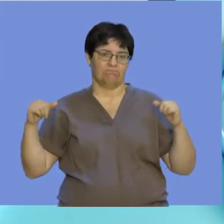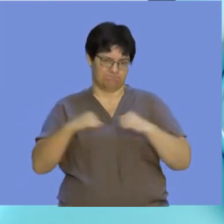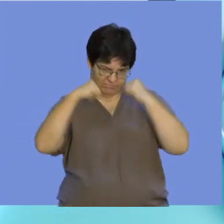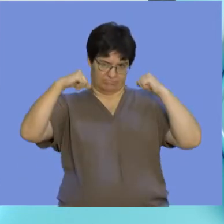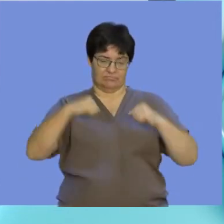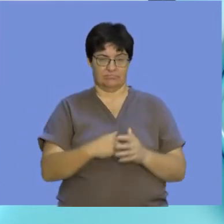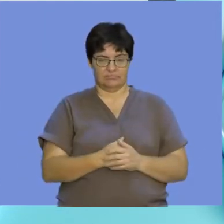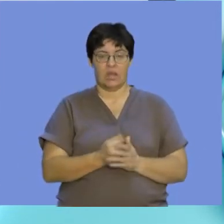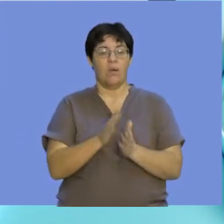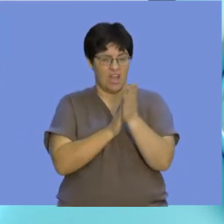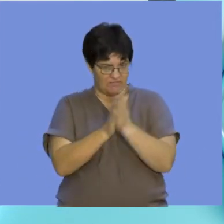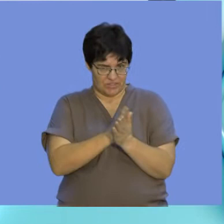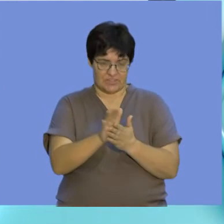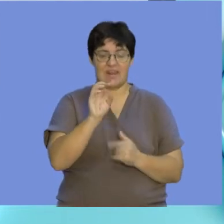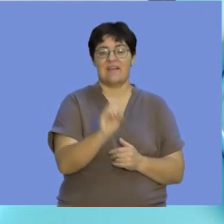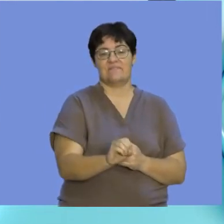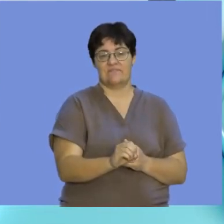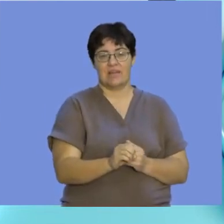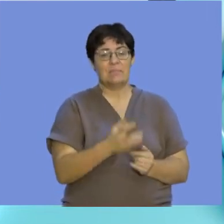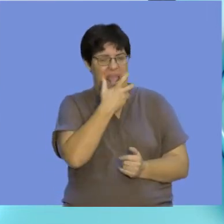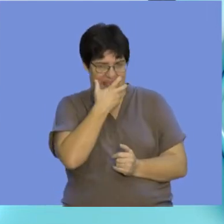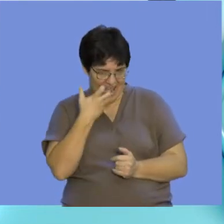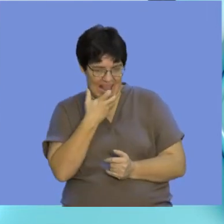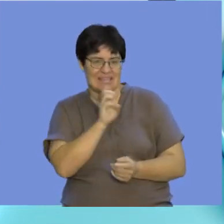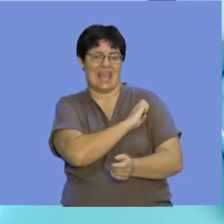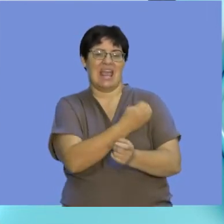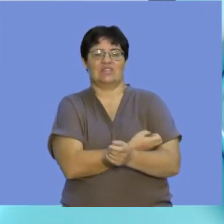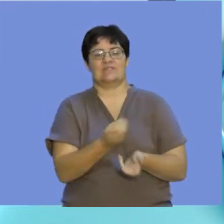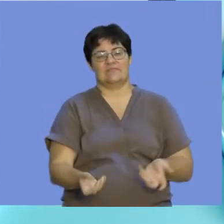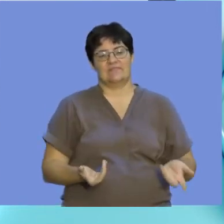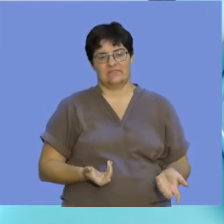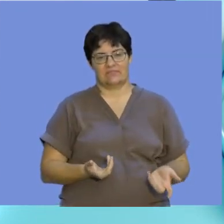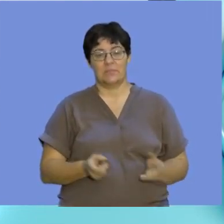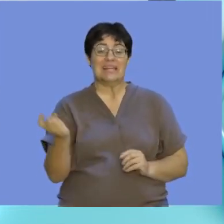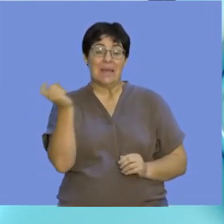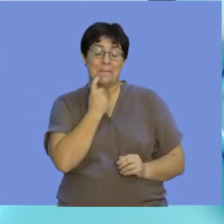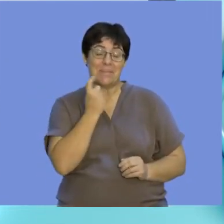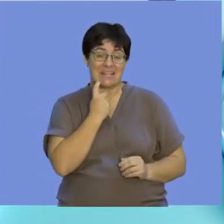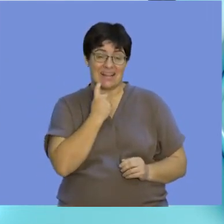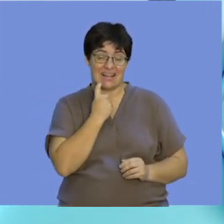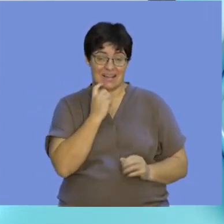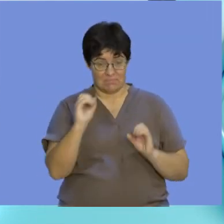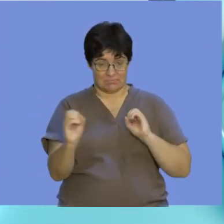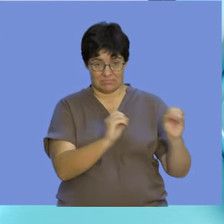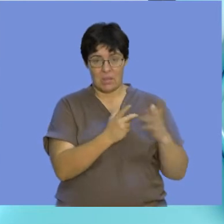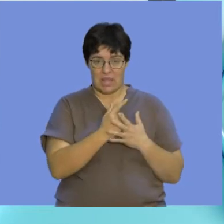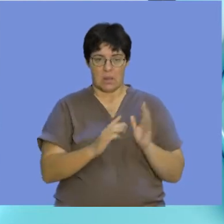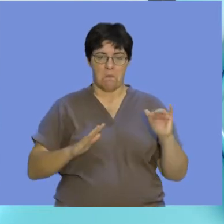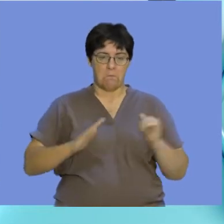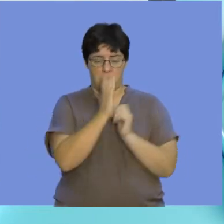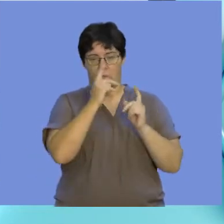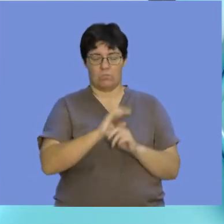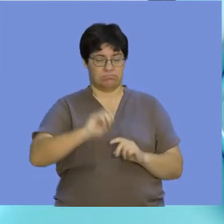be friction between them, so you'll have heat. If these were metal balls, you might see light, okay, because